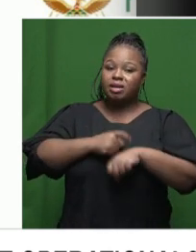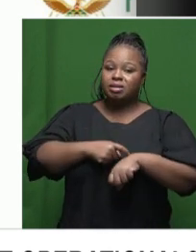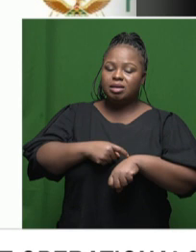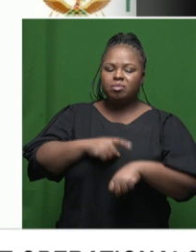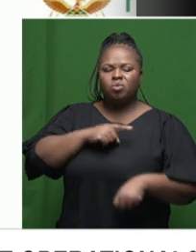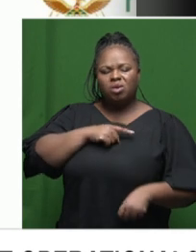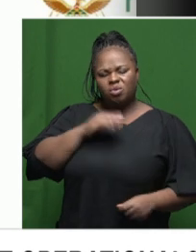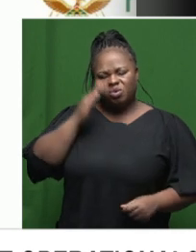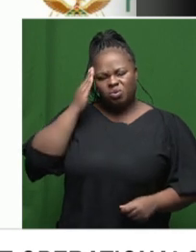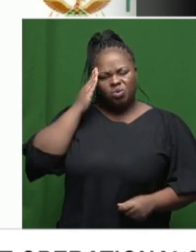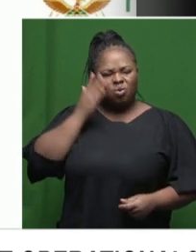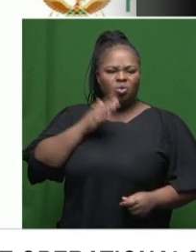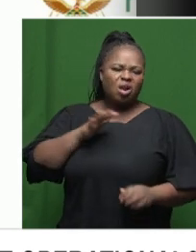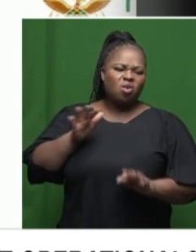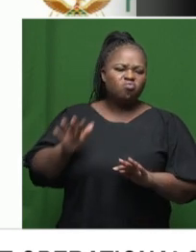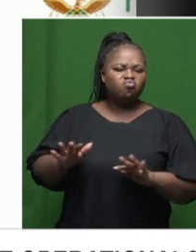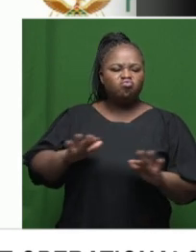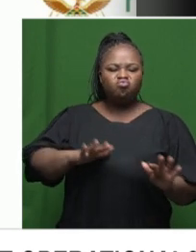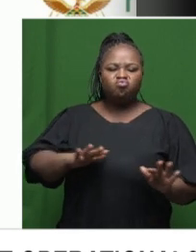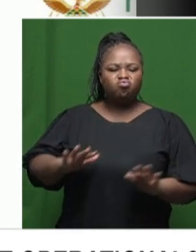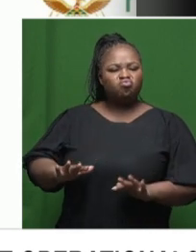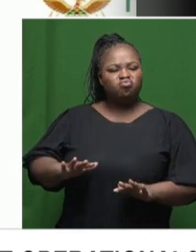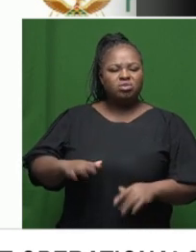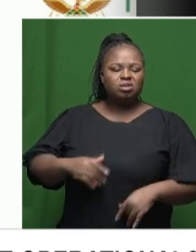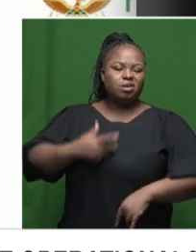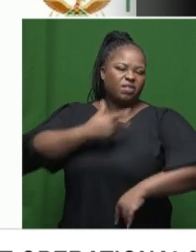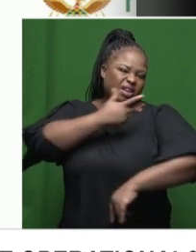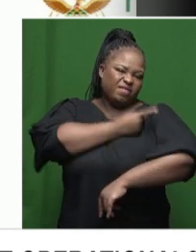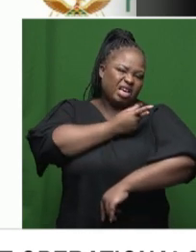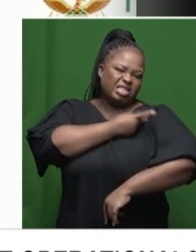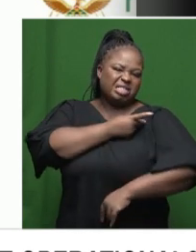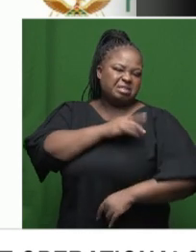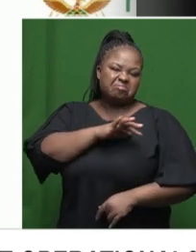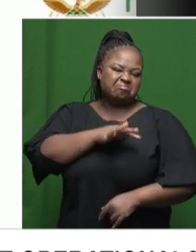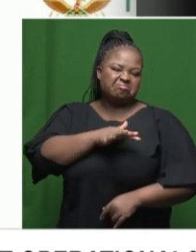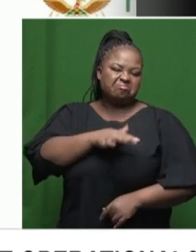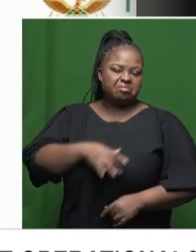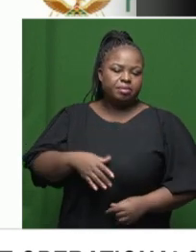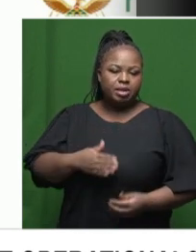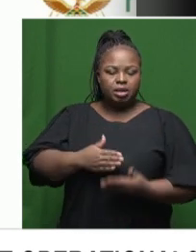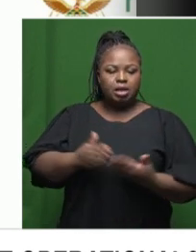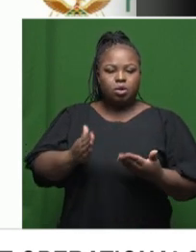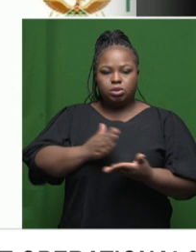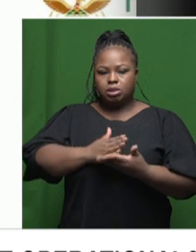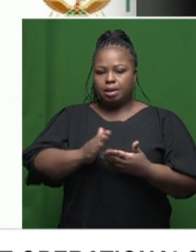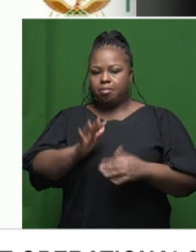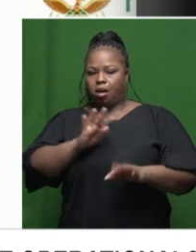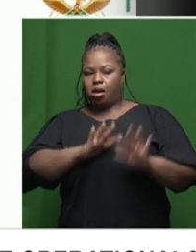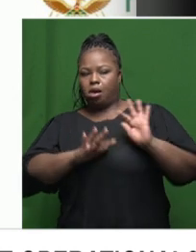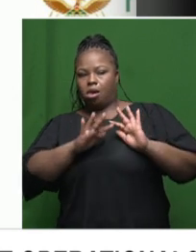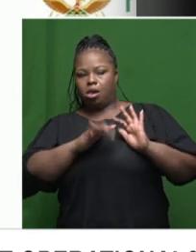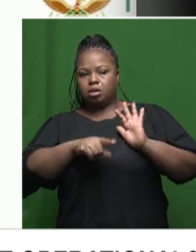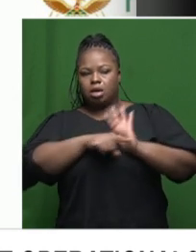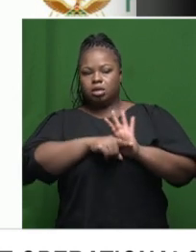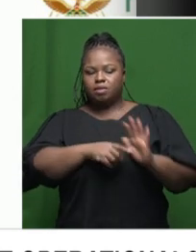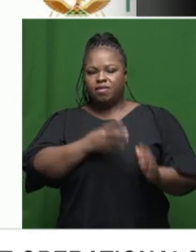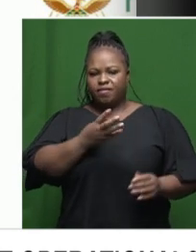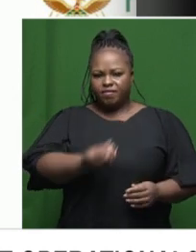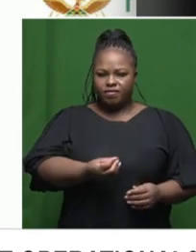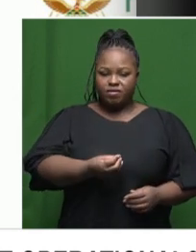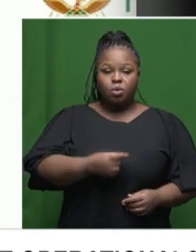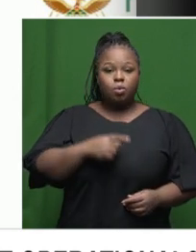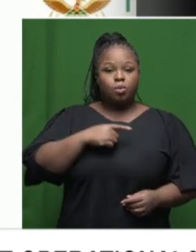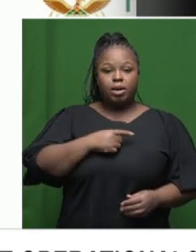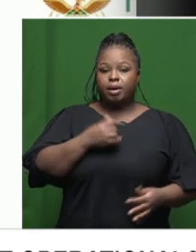vaccine uptake is very low because of several factors, including vaccine hesitancy, and also because of the fact that the